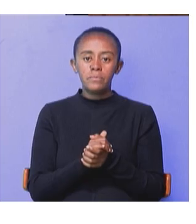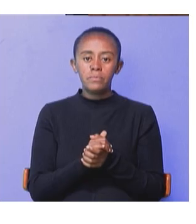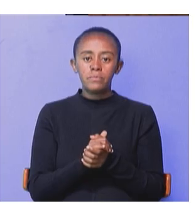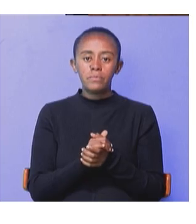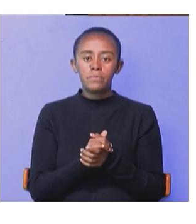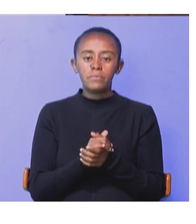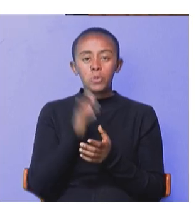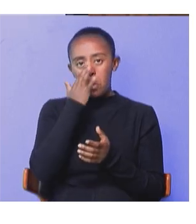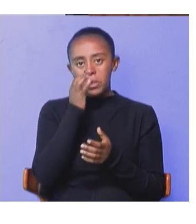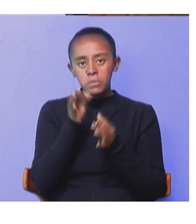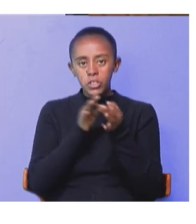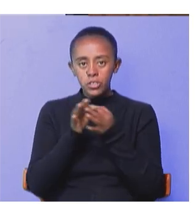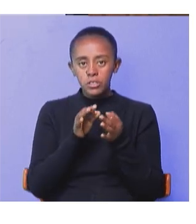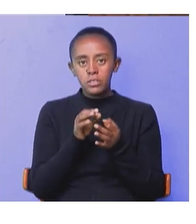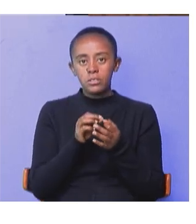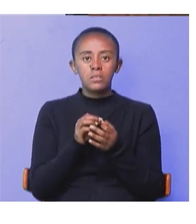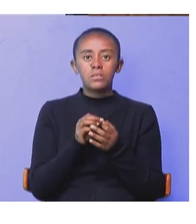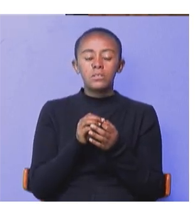are expressions like,